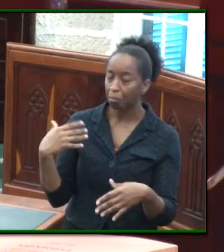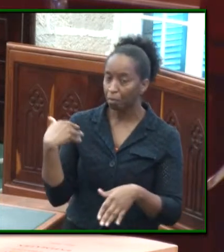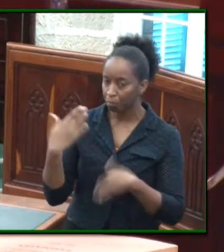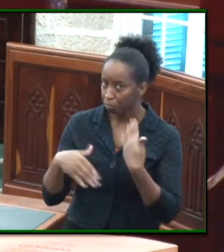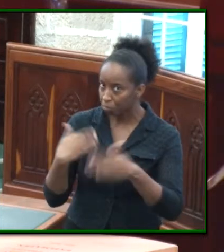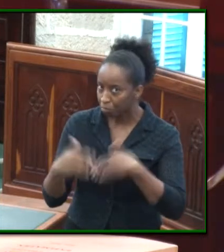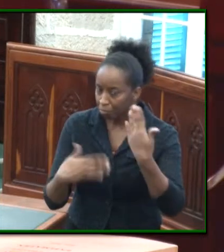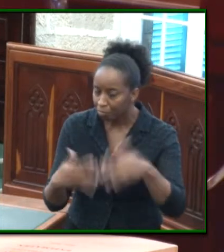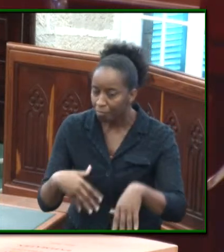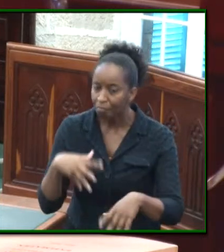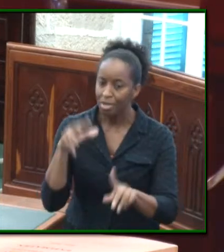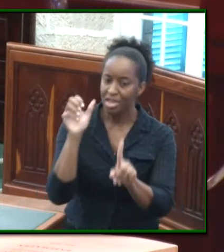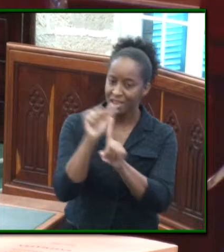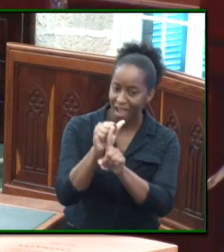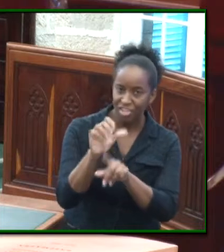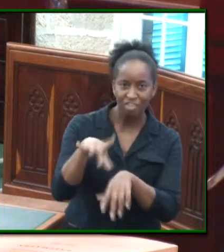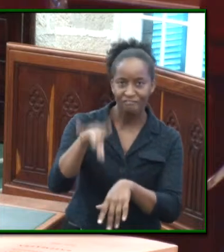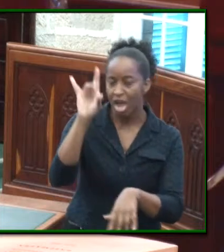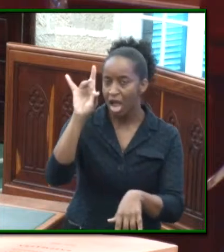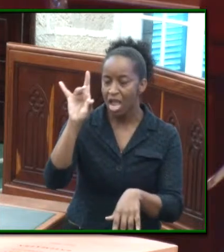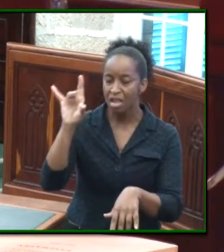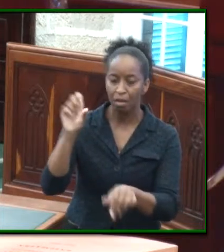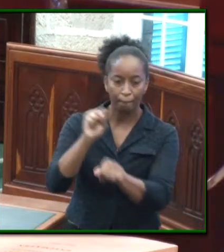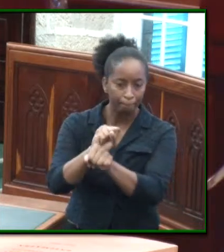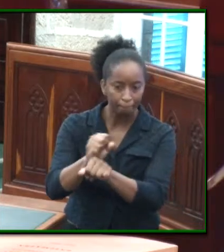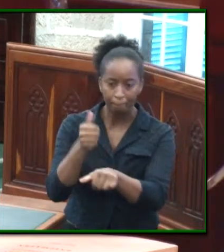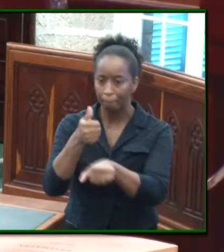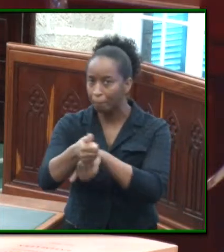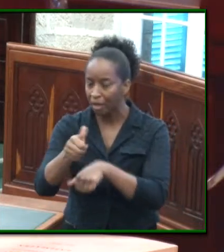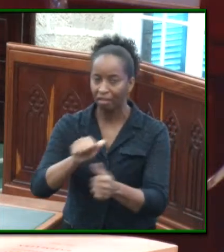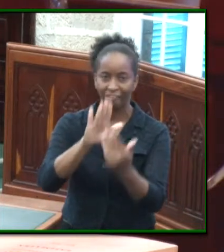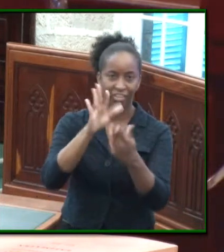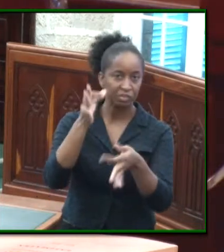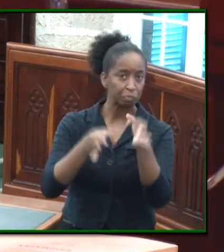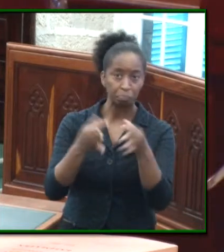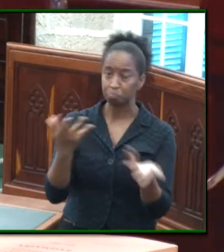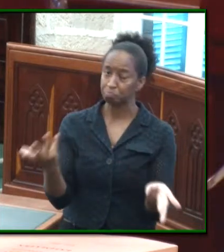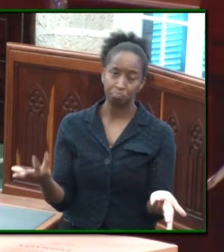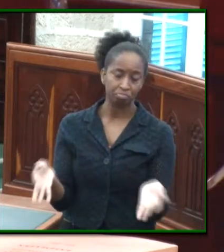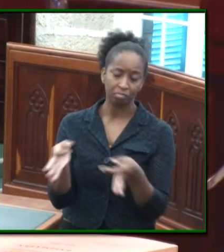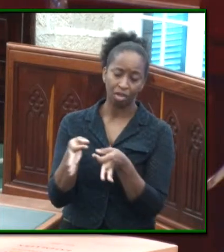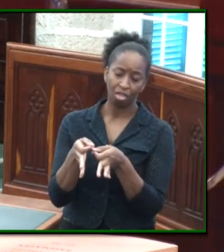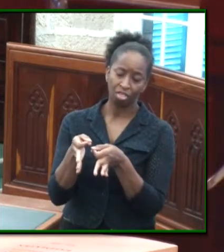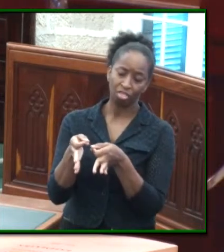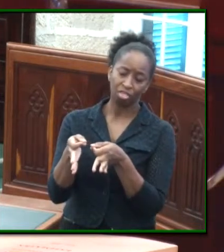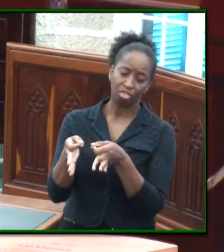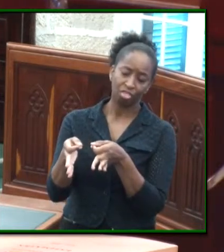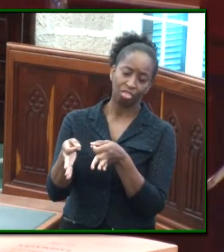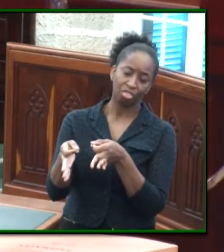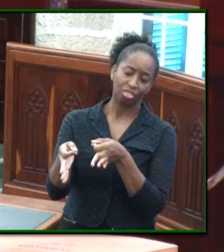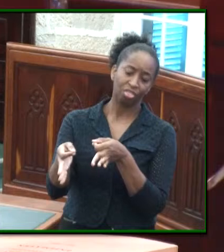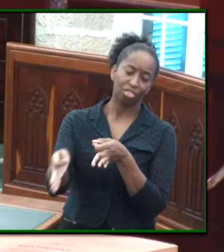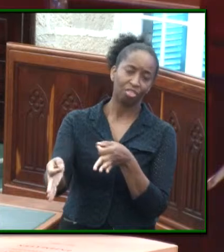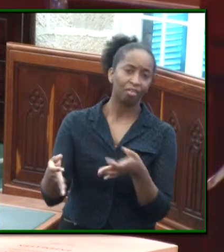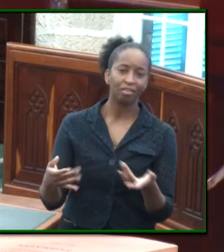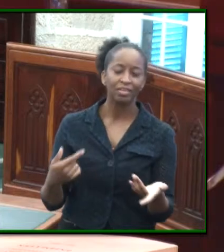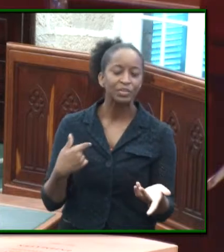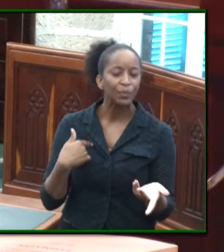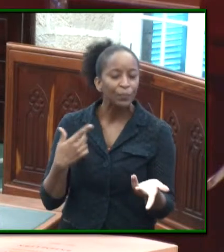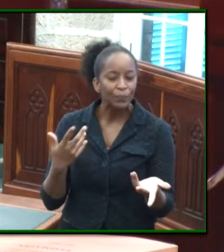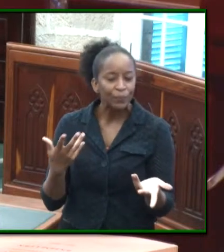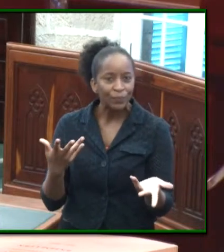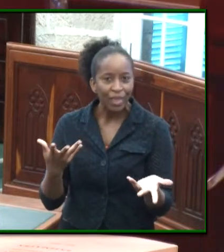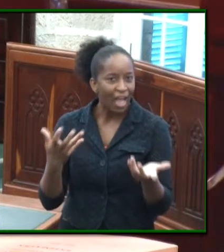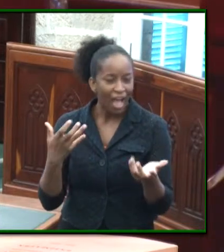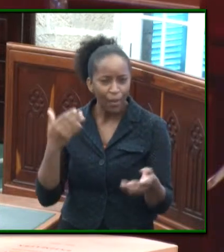perhaps sit down and go through this legislation again and see what we can do to take this forward in the future to